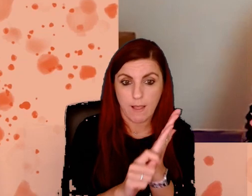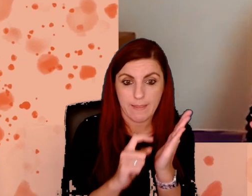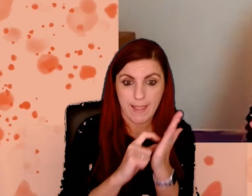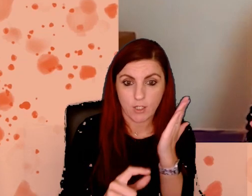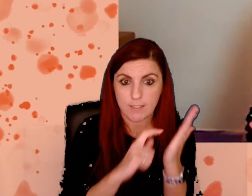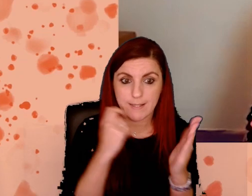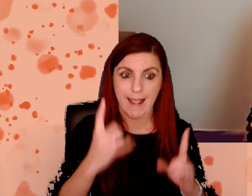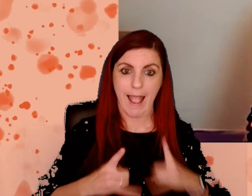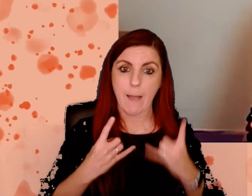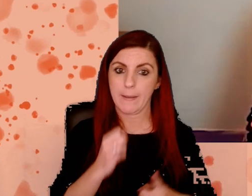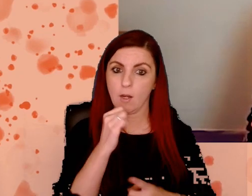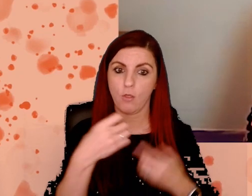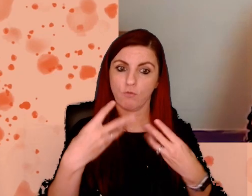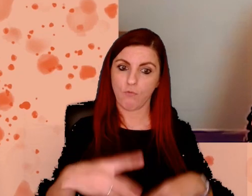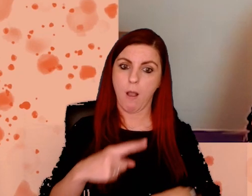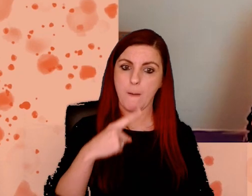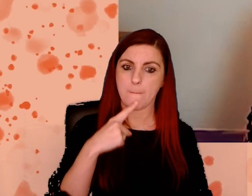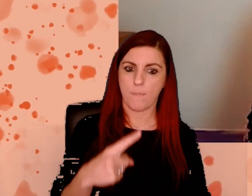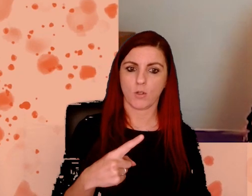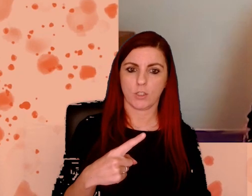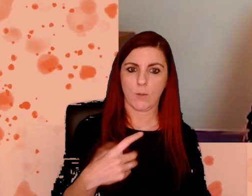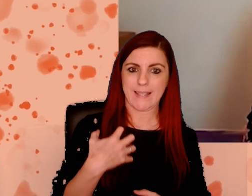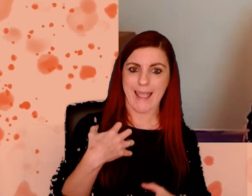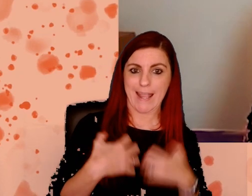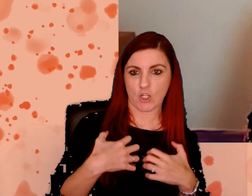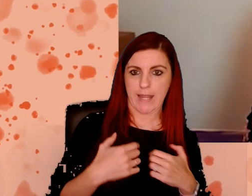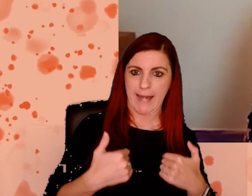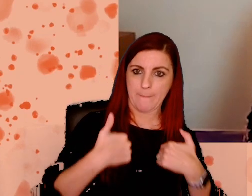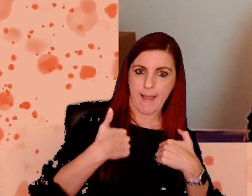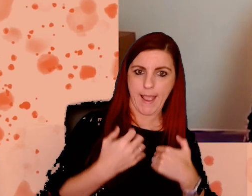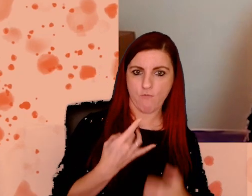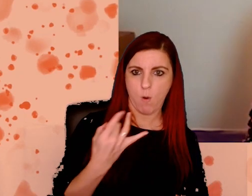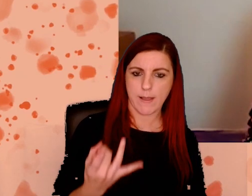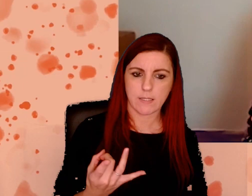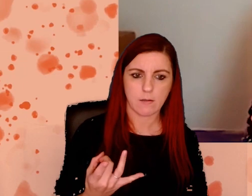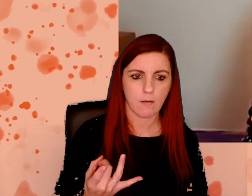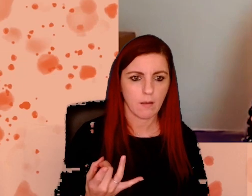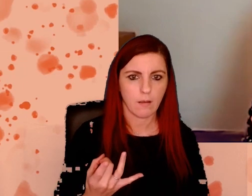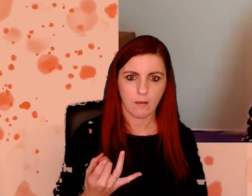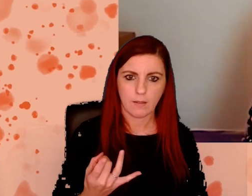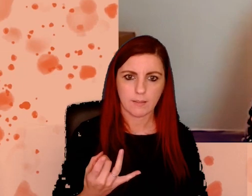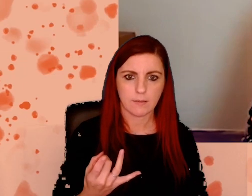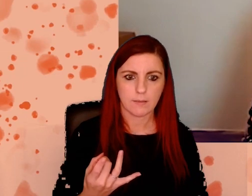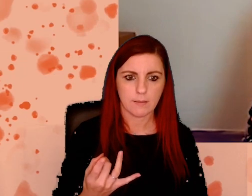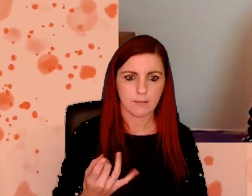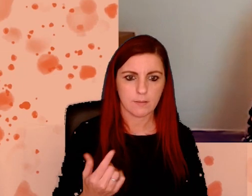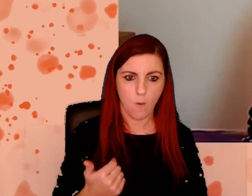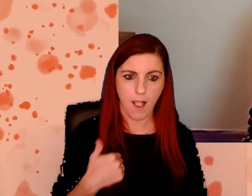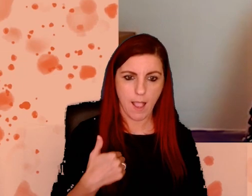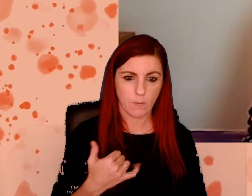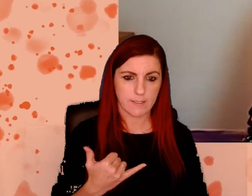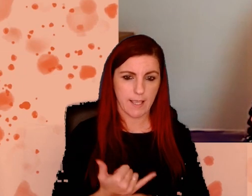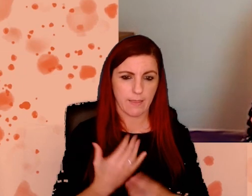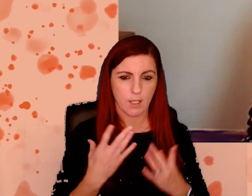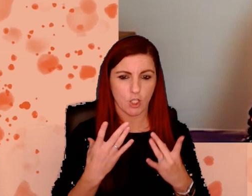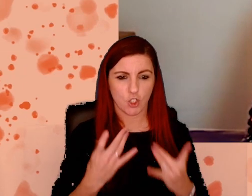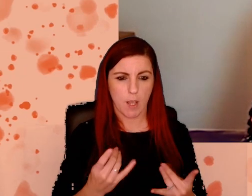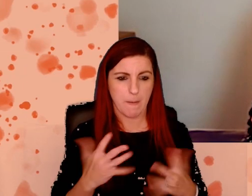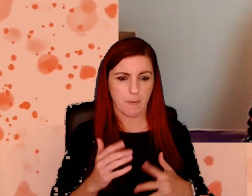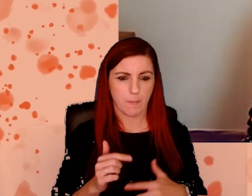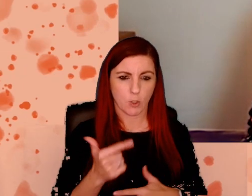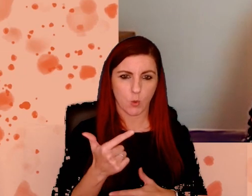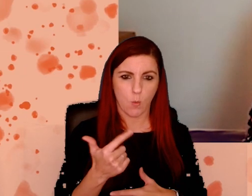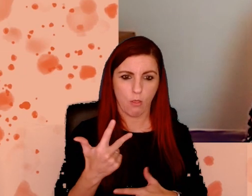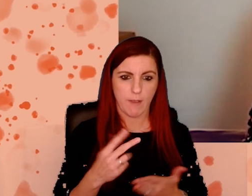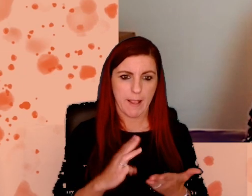was happy that there was nothing wrong with me, but she was entertaining my request. And I was in the chair probably about